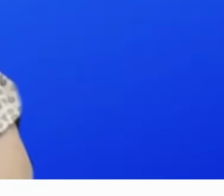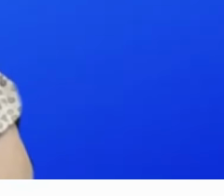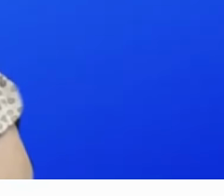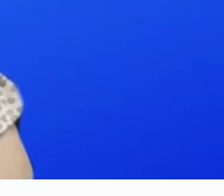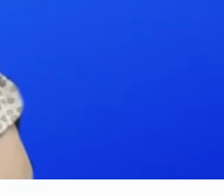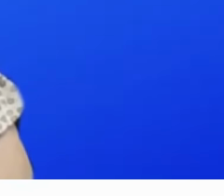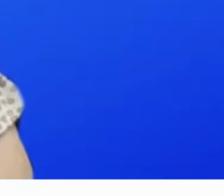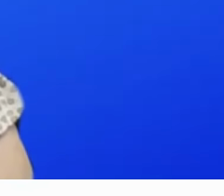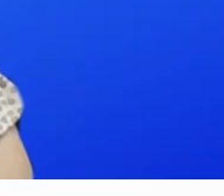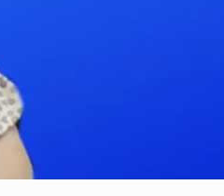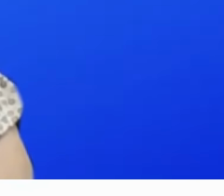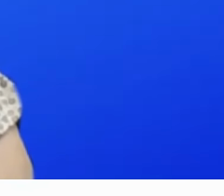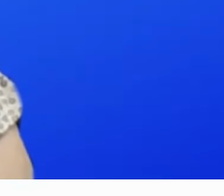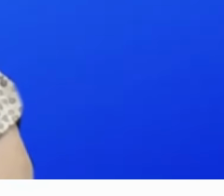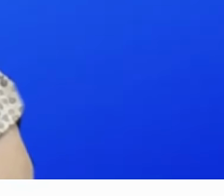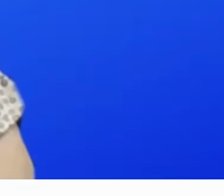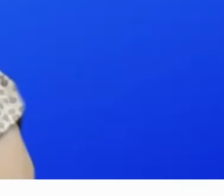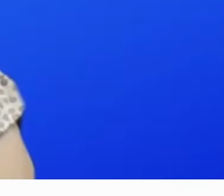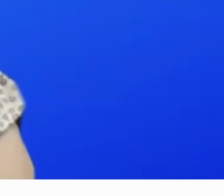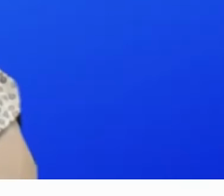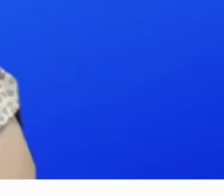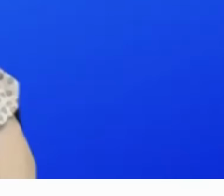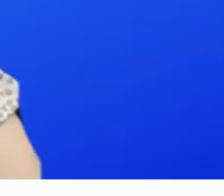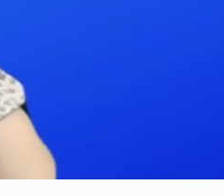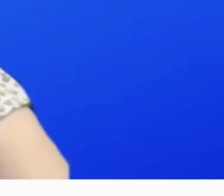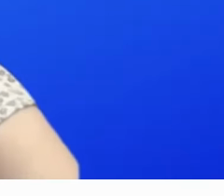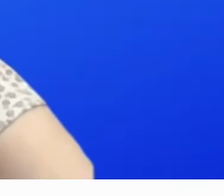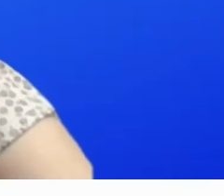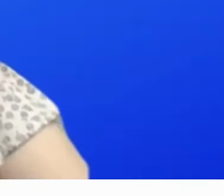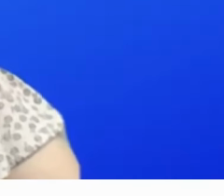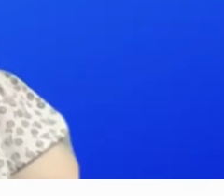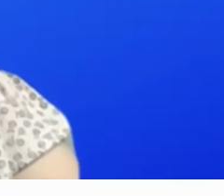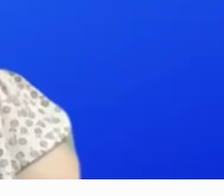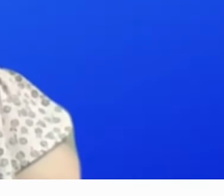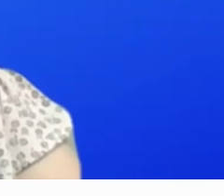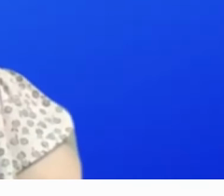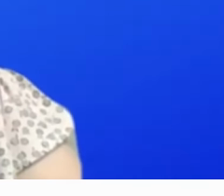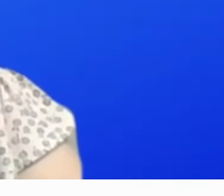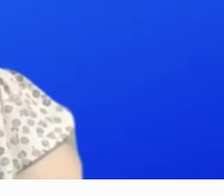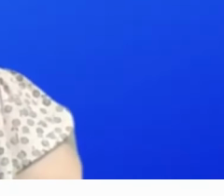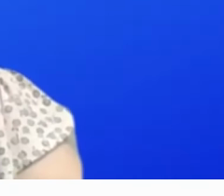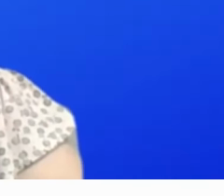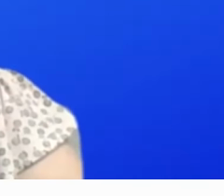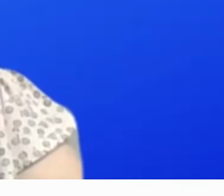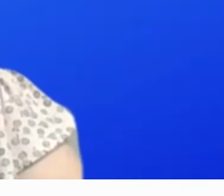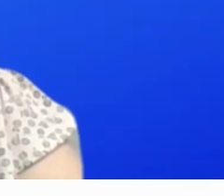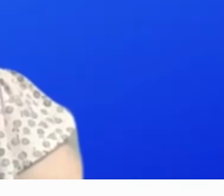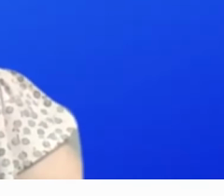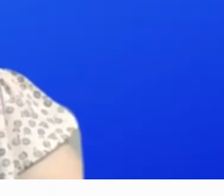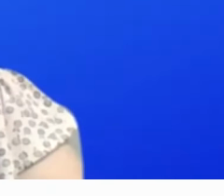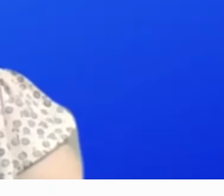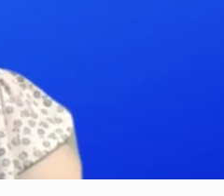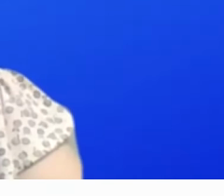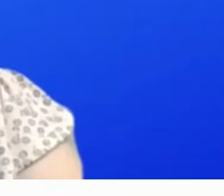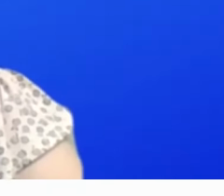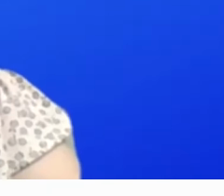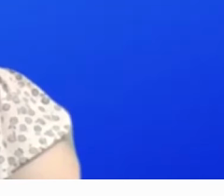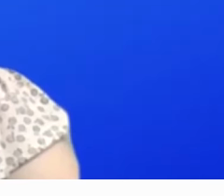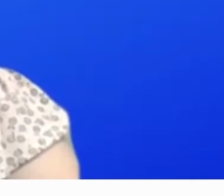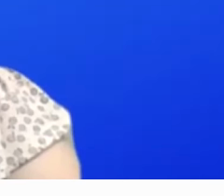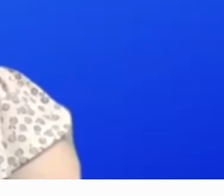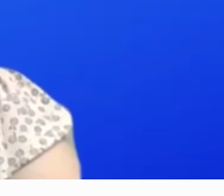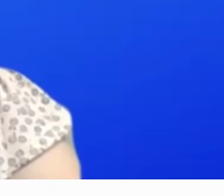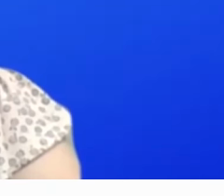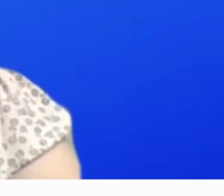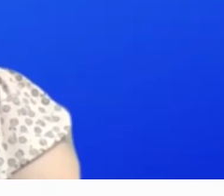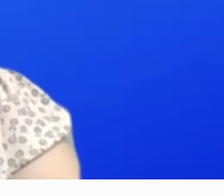a somewhat okay tech center. And then we had a family that raised quite a bit of